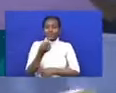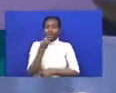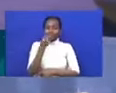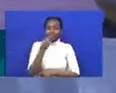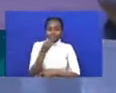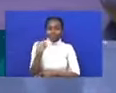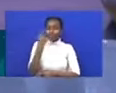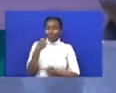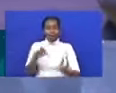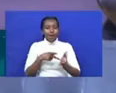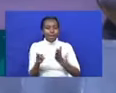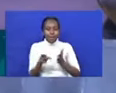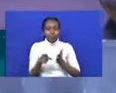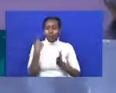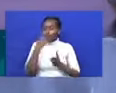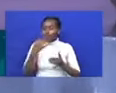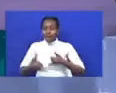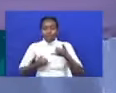Who is buying airtime?